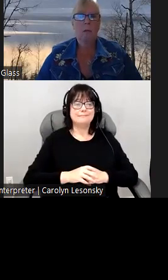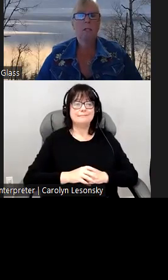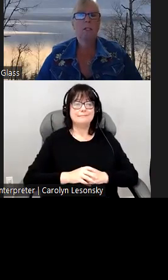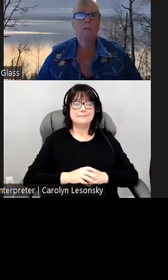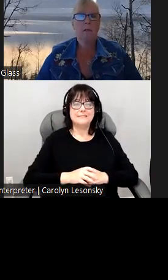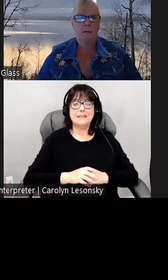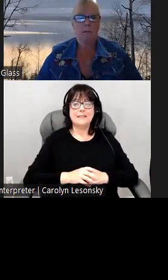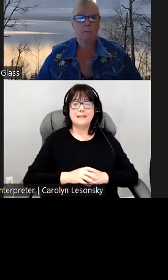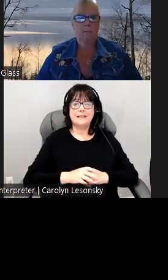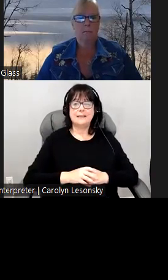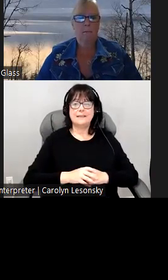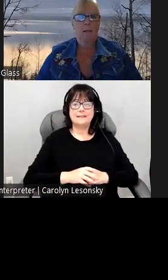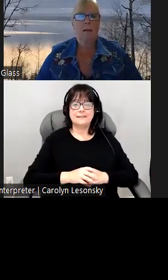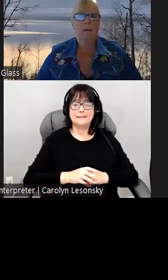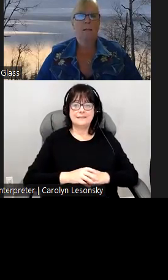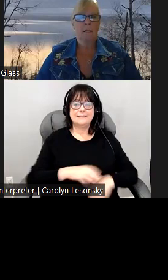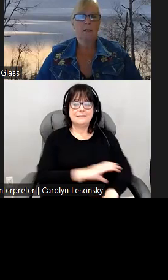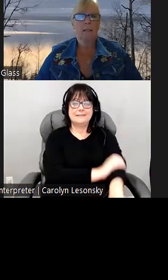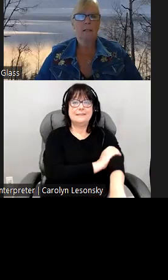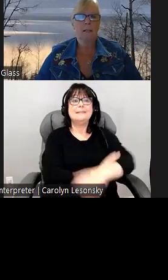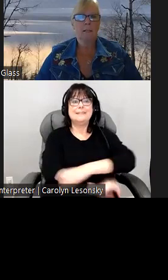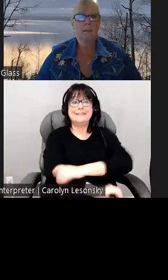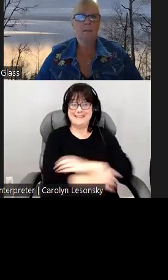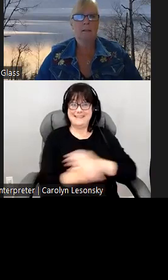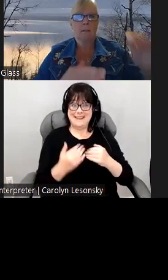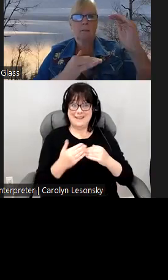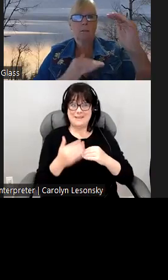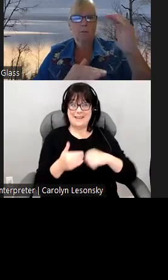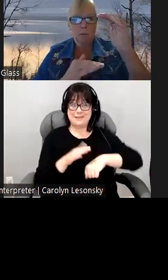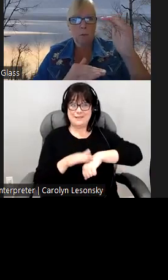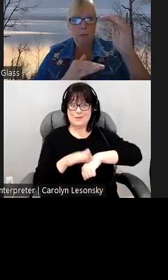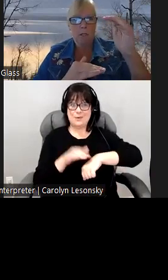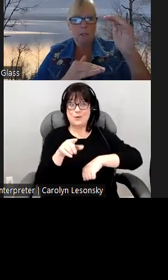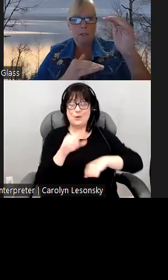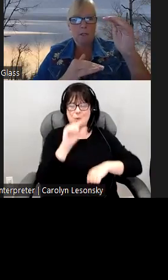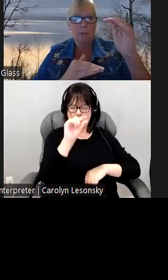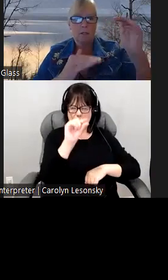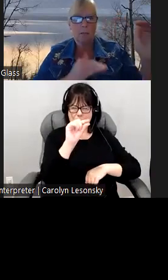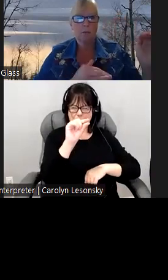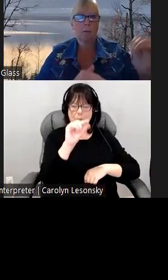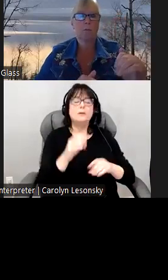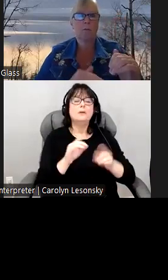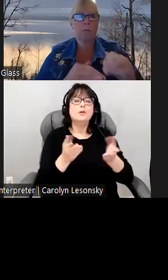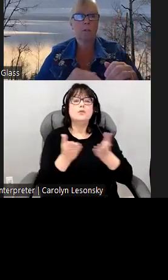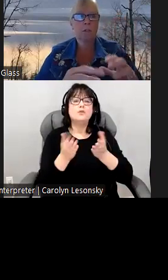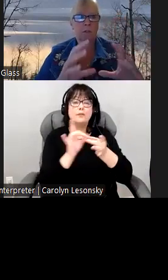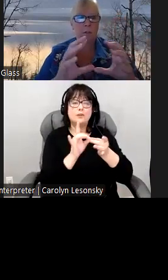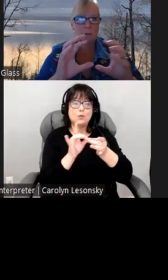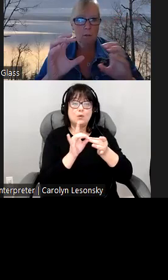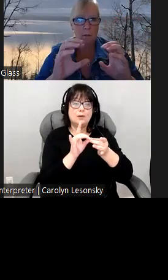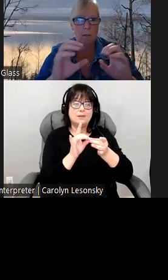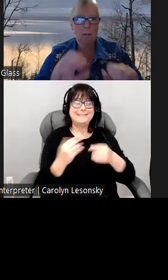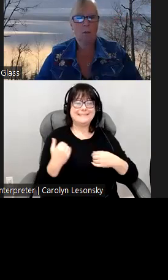My apologies in advance. The next slide contains the service coordination section as opposed to the